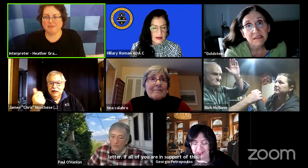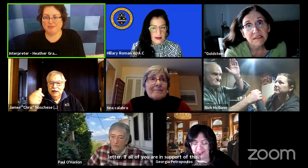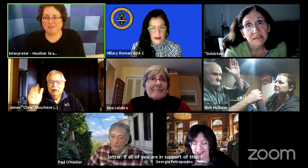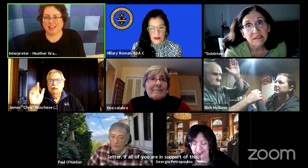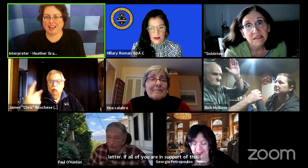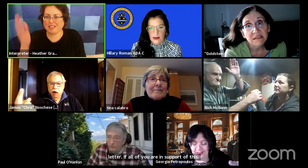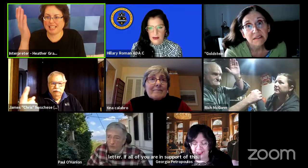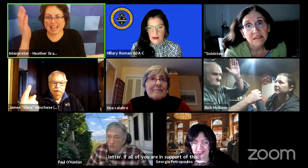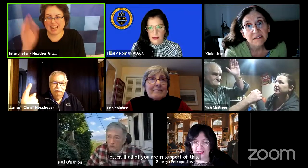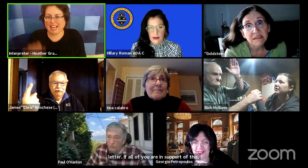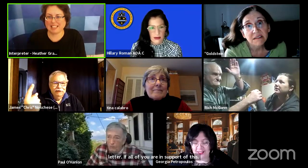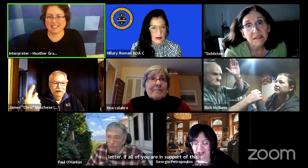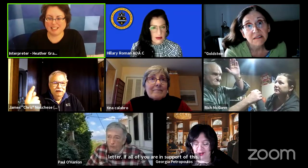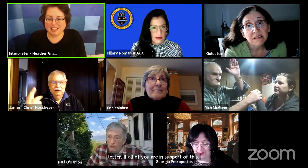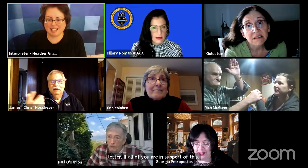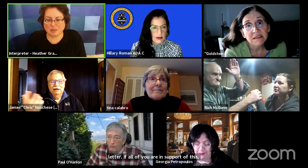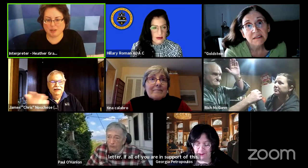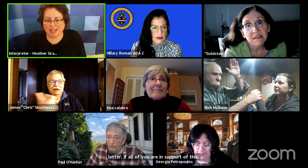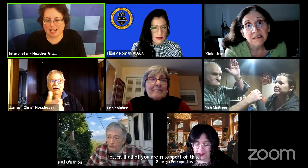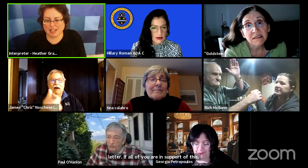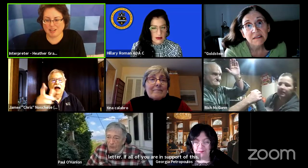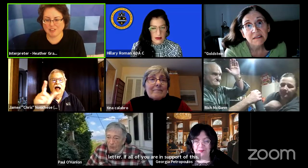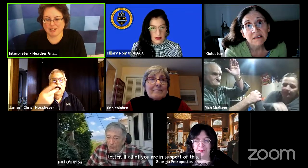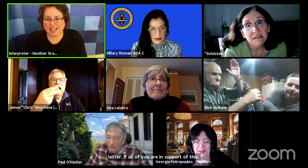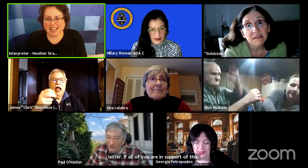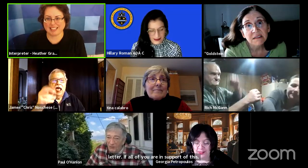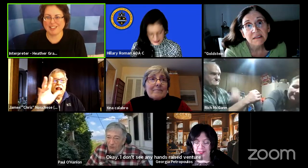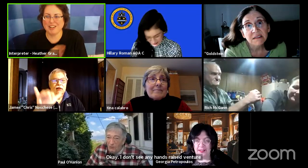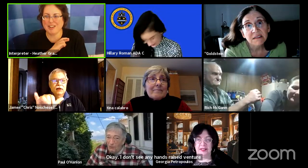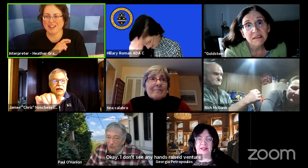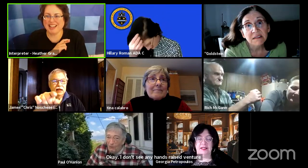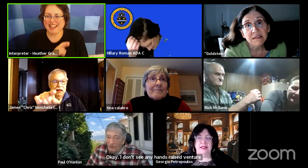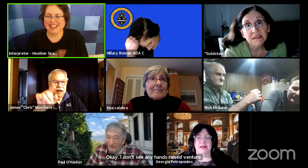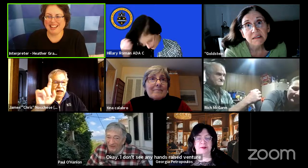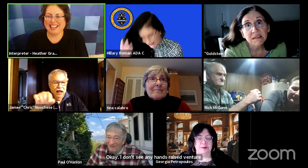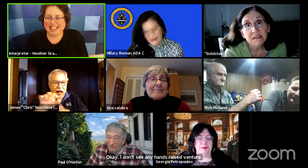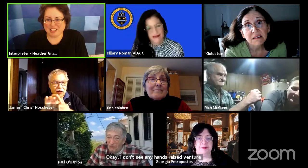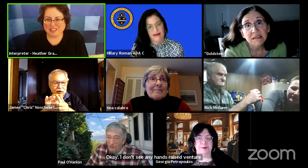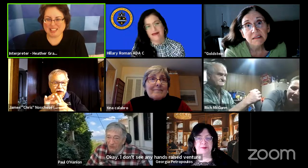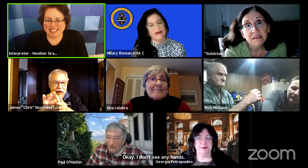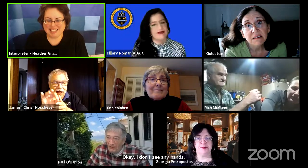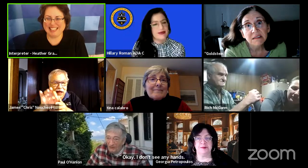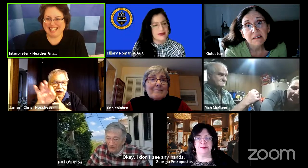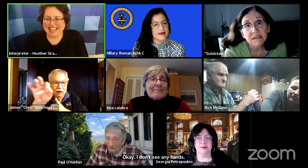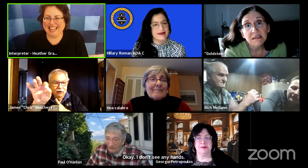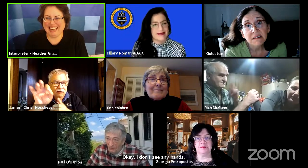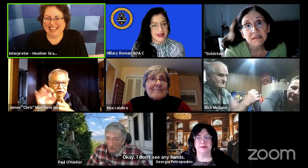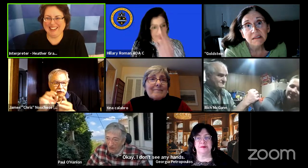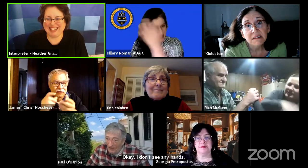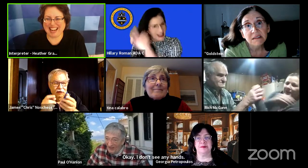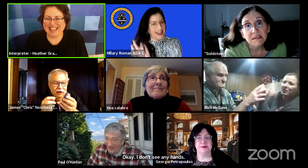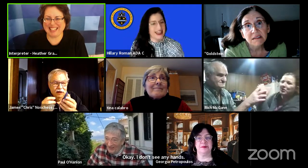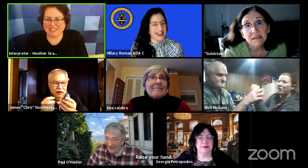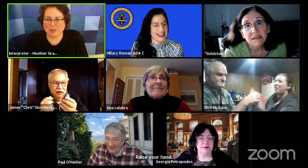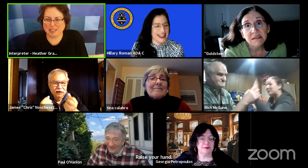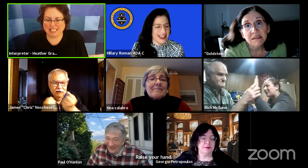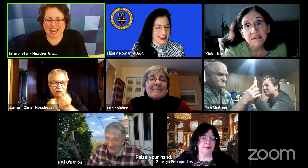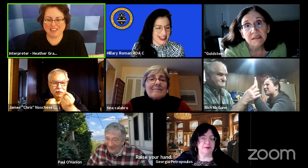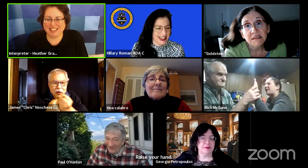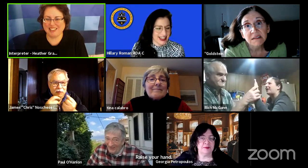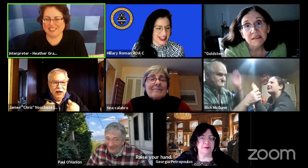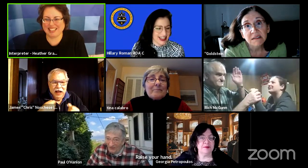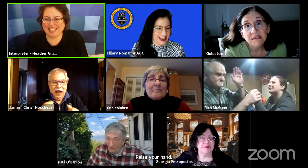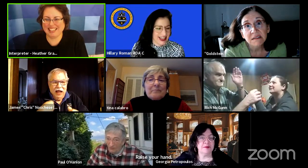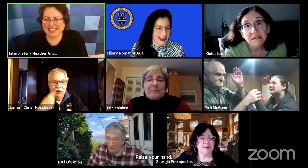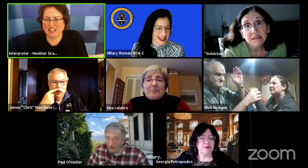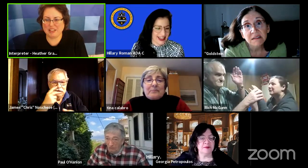Okay. I don't see any hands. Rich, I see one hand. Raise your hand. Hillary. Okay. If you want to